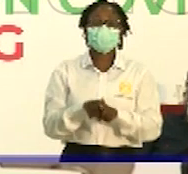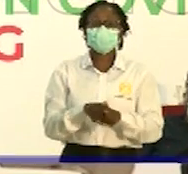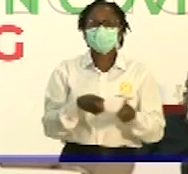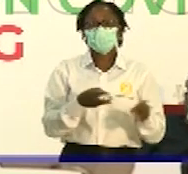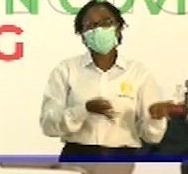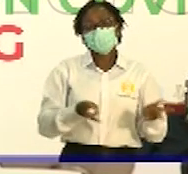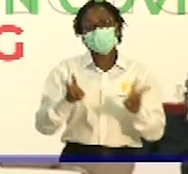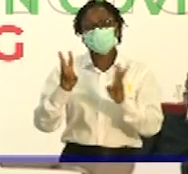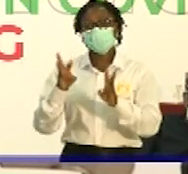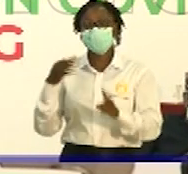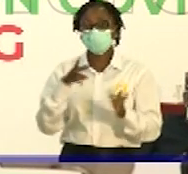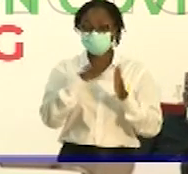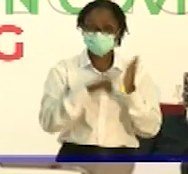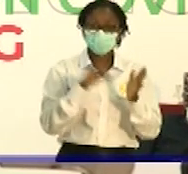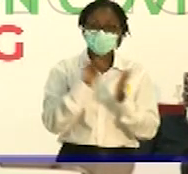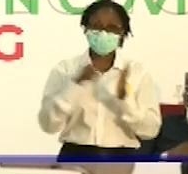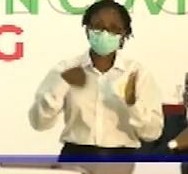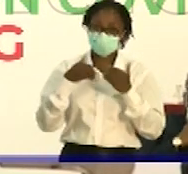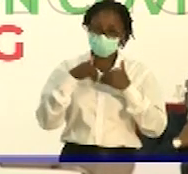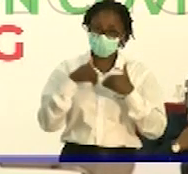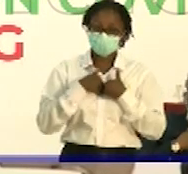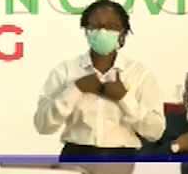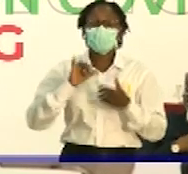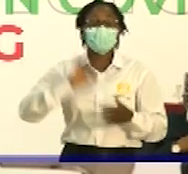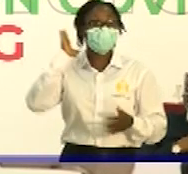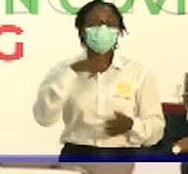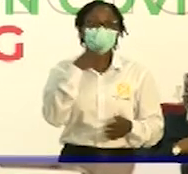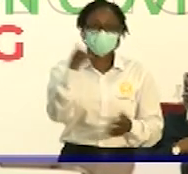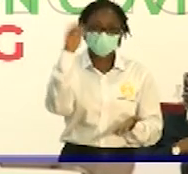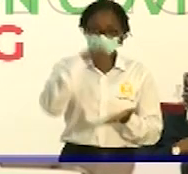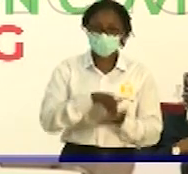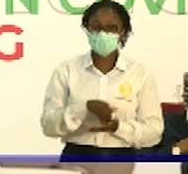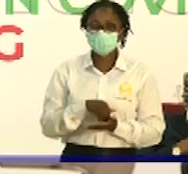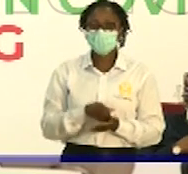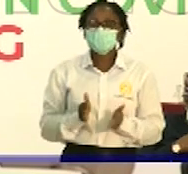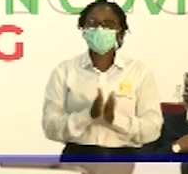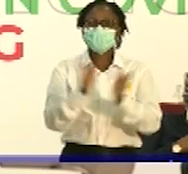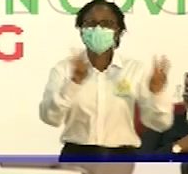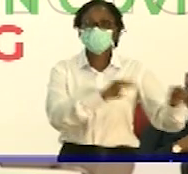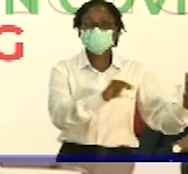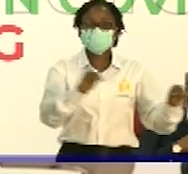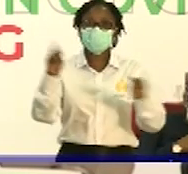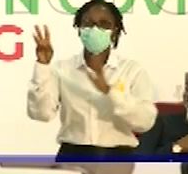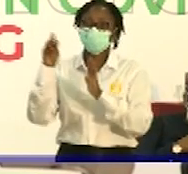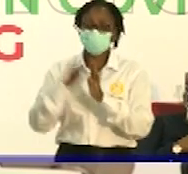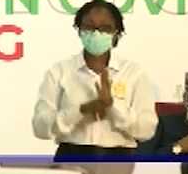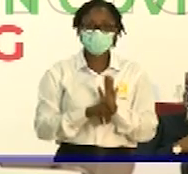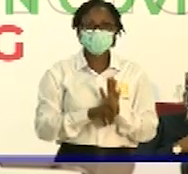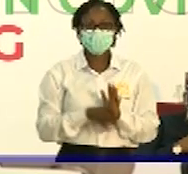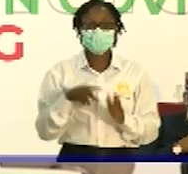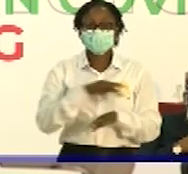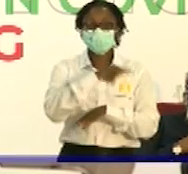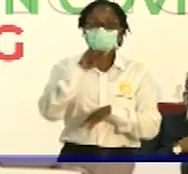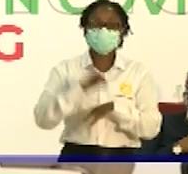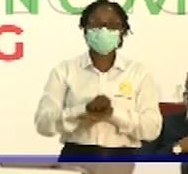ones that I would like to re-emphasize are general movements. So the nationwide